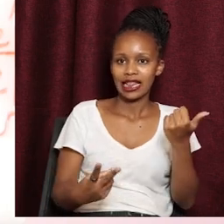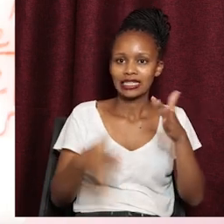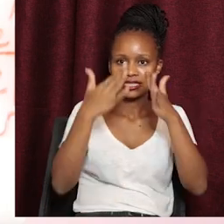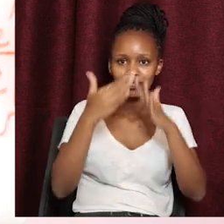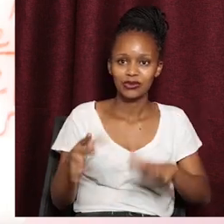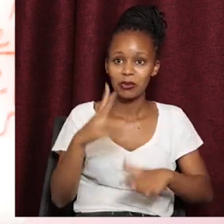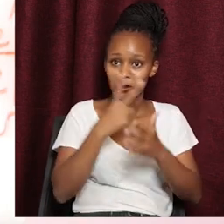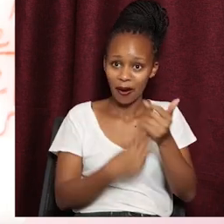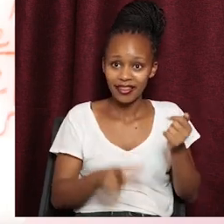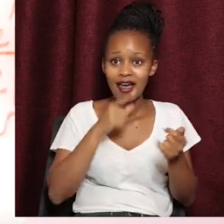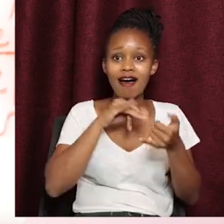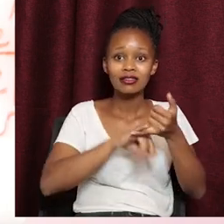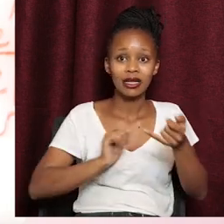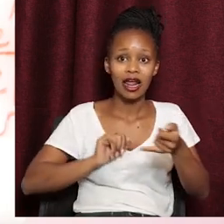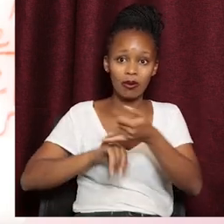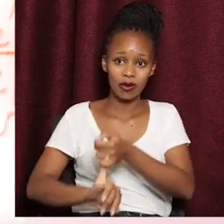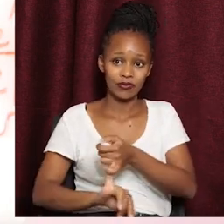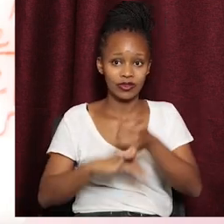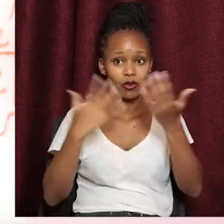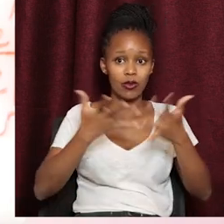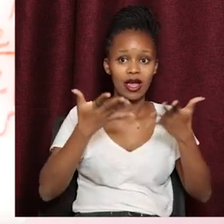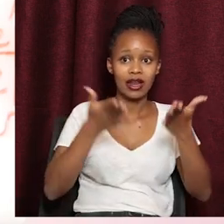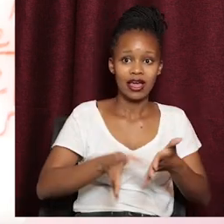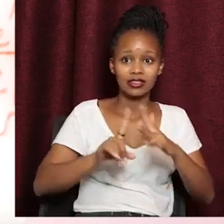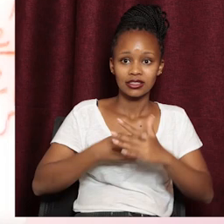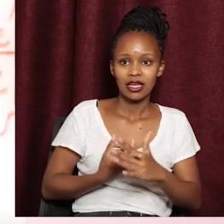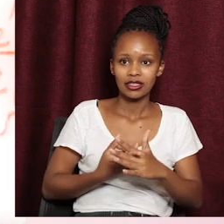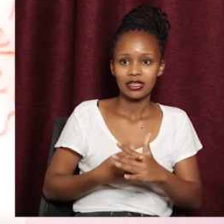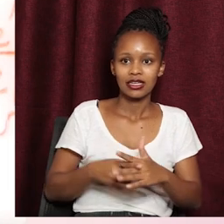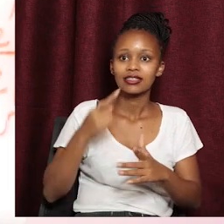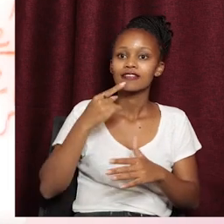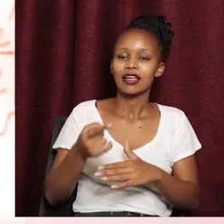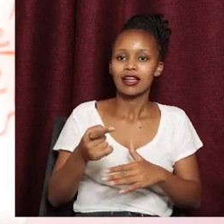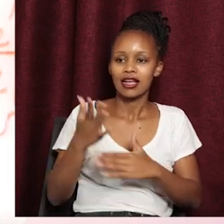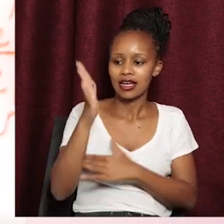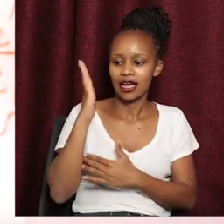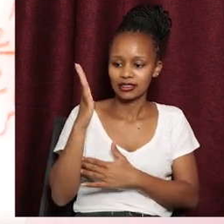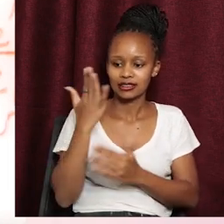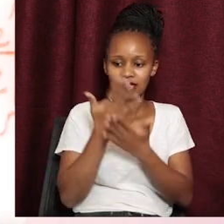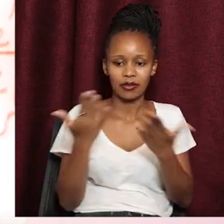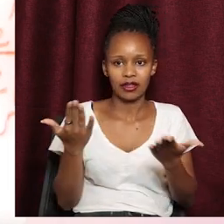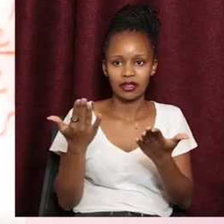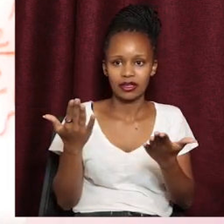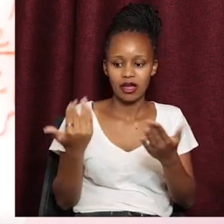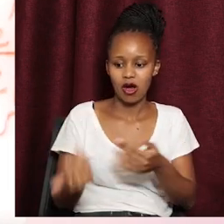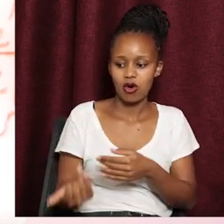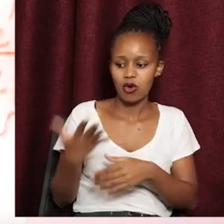And that is where now I started now guiding her on something we call growing old